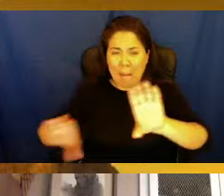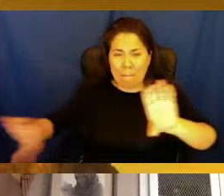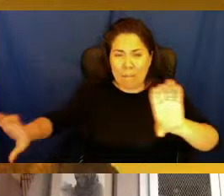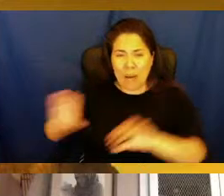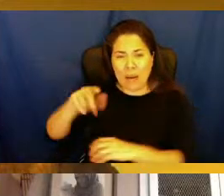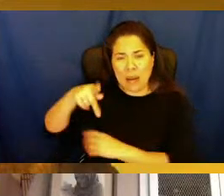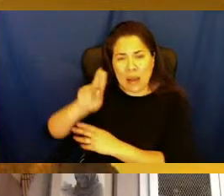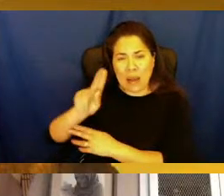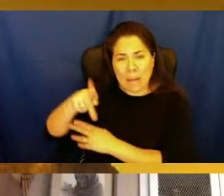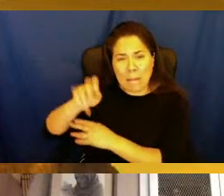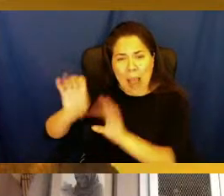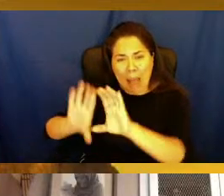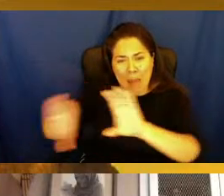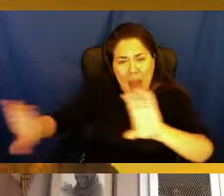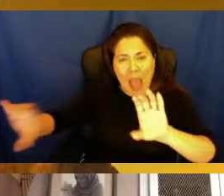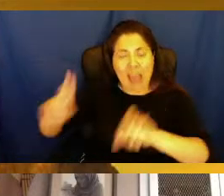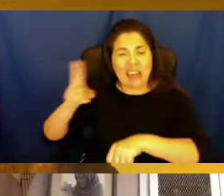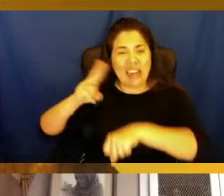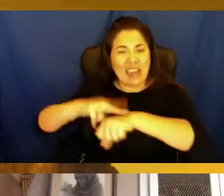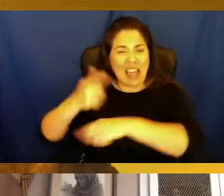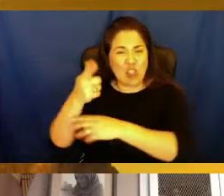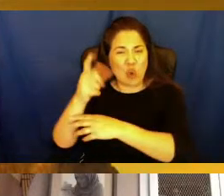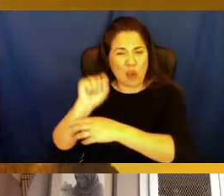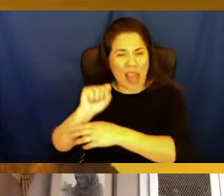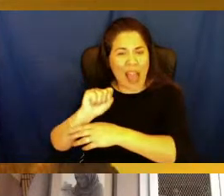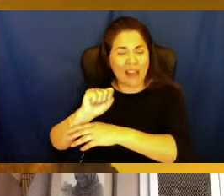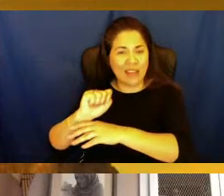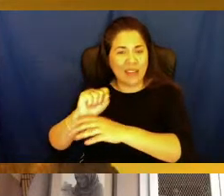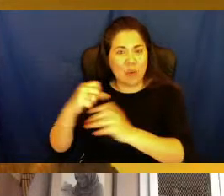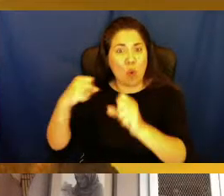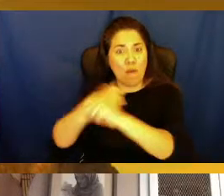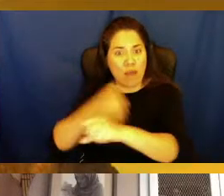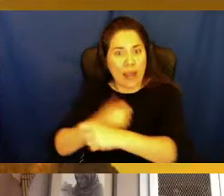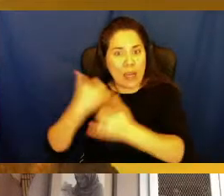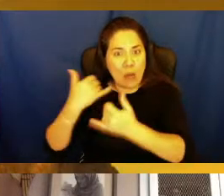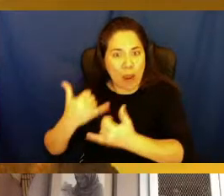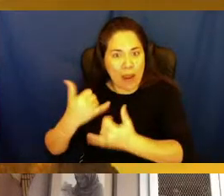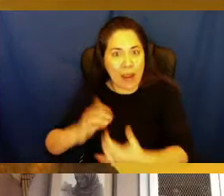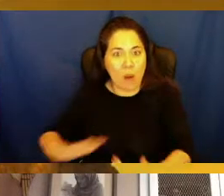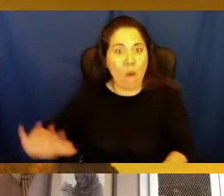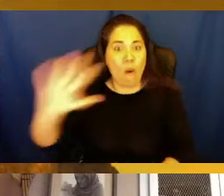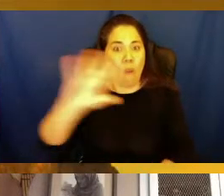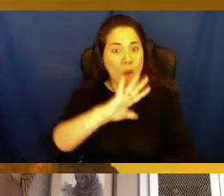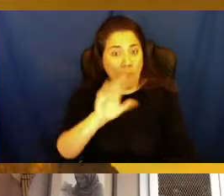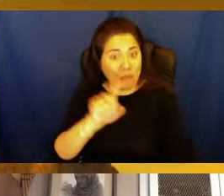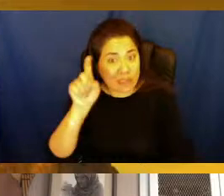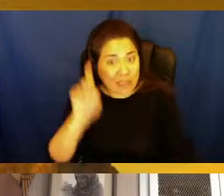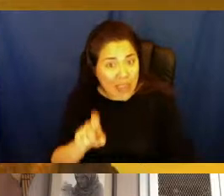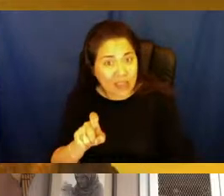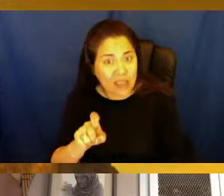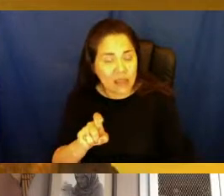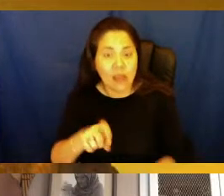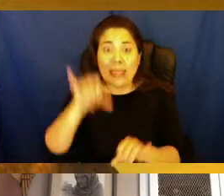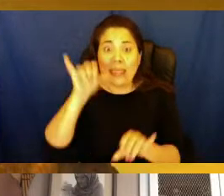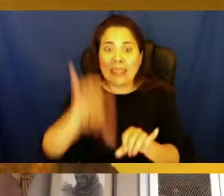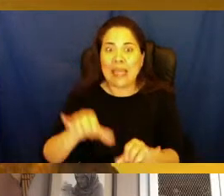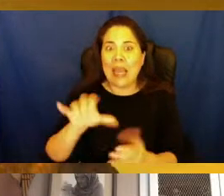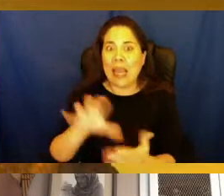and natural gas issues that are happening right now, in Texas. So, stay